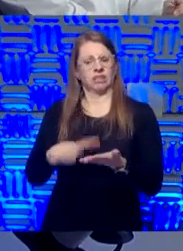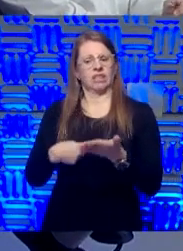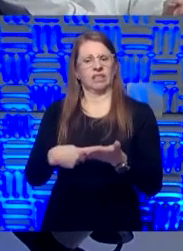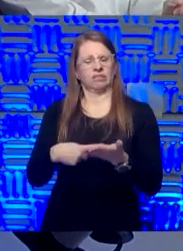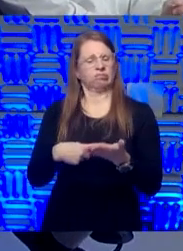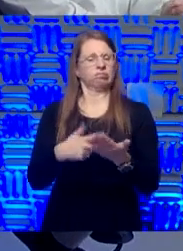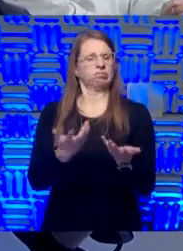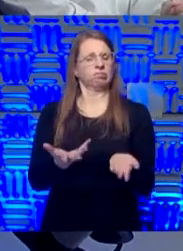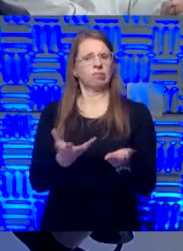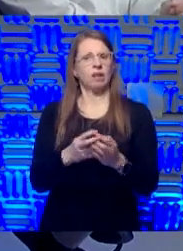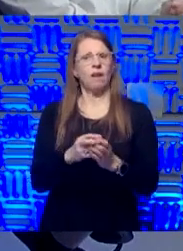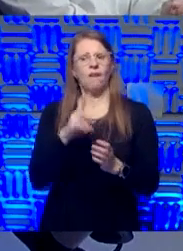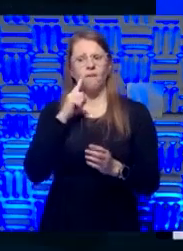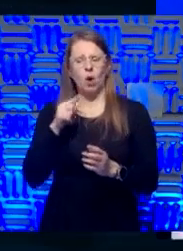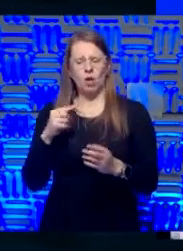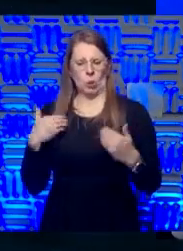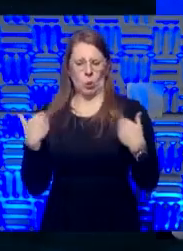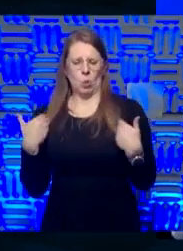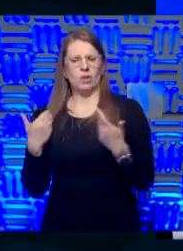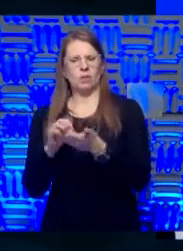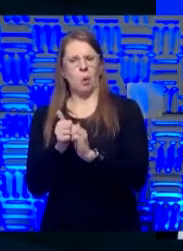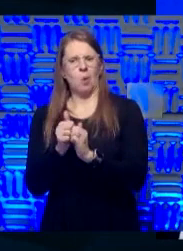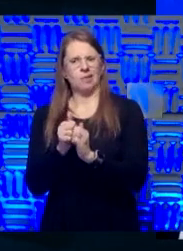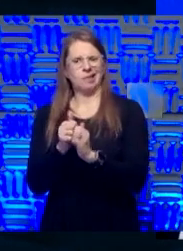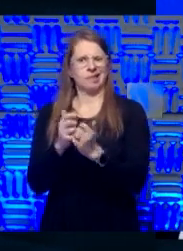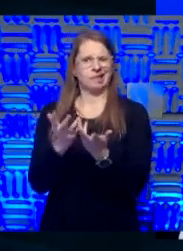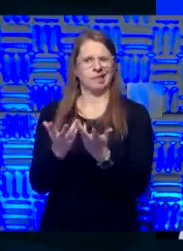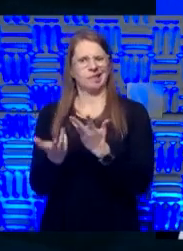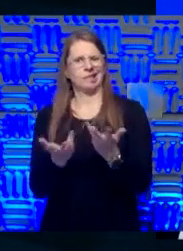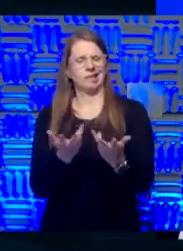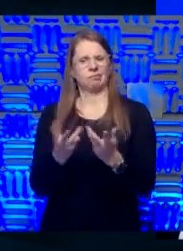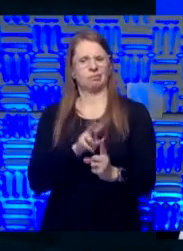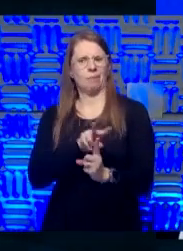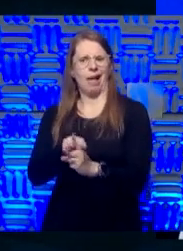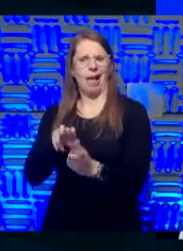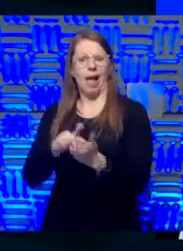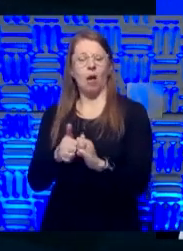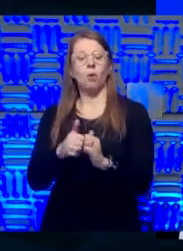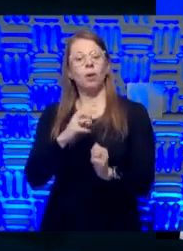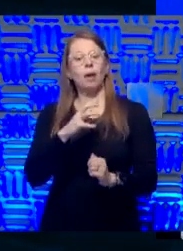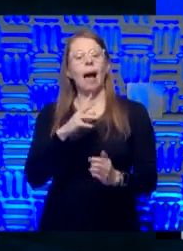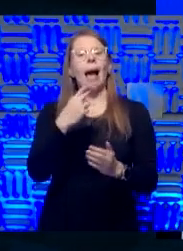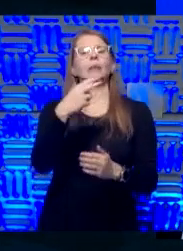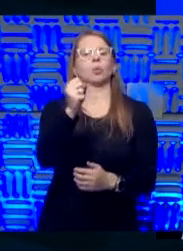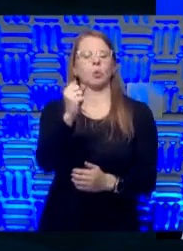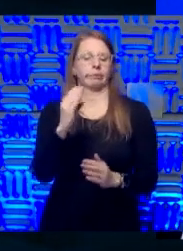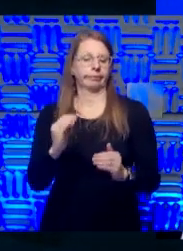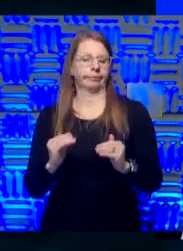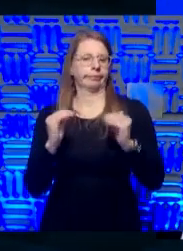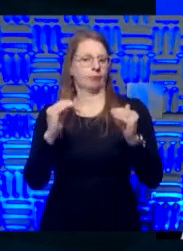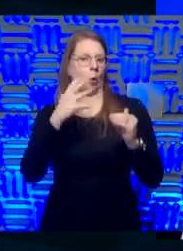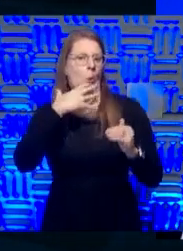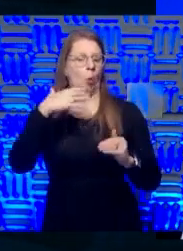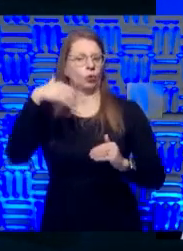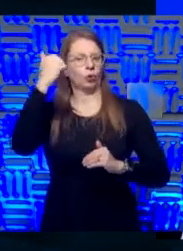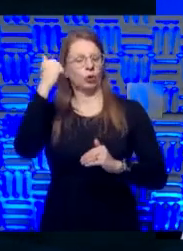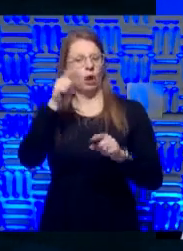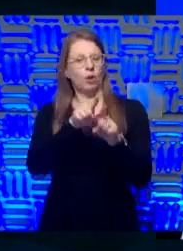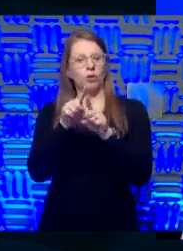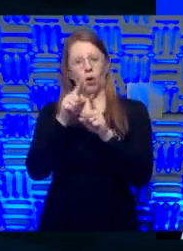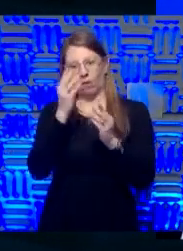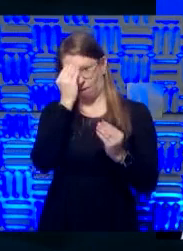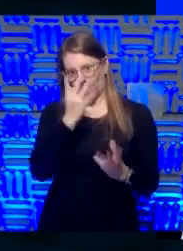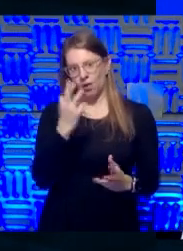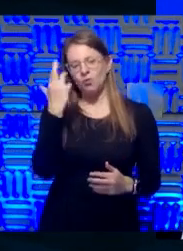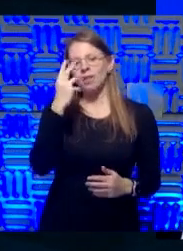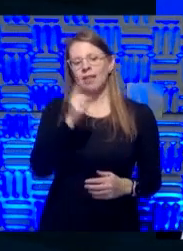you think, down to youth sports? And I know it's different, of course, on the high school level. Kids are a little older then, and I think there may be a little more formative reasons to believe they